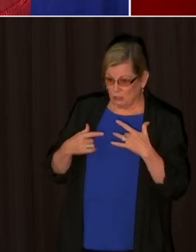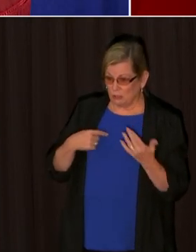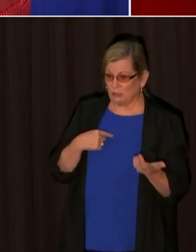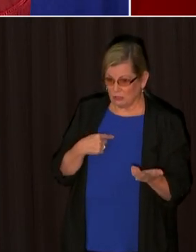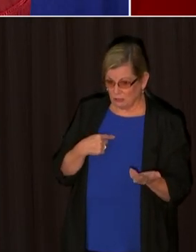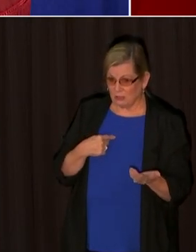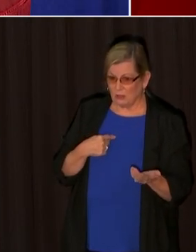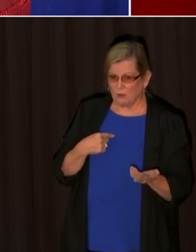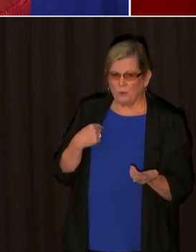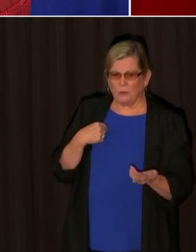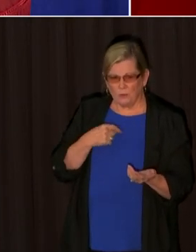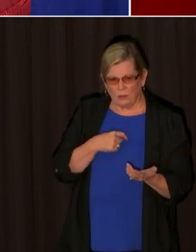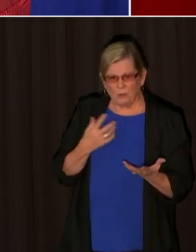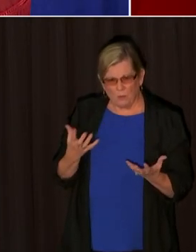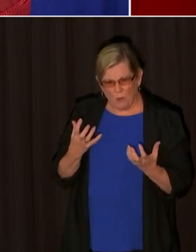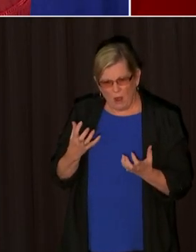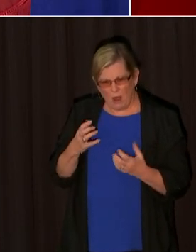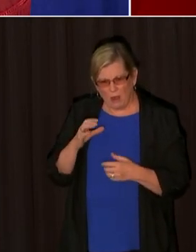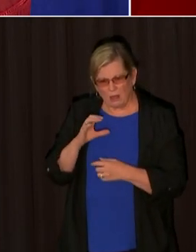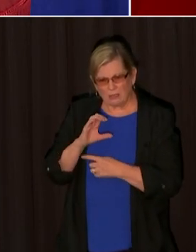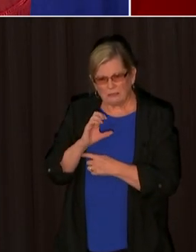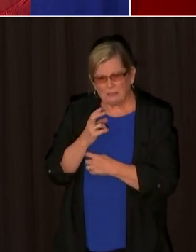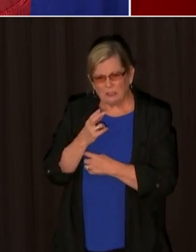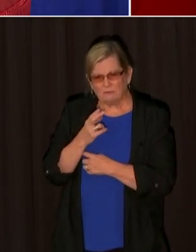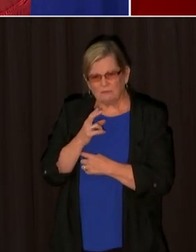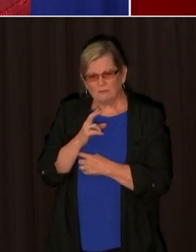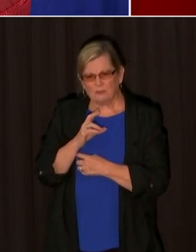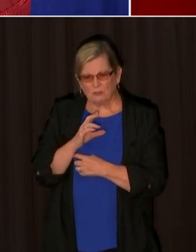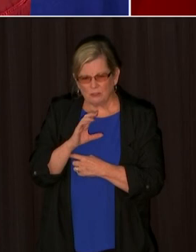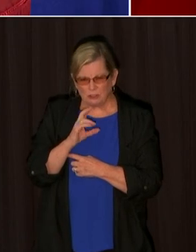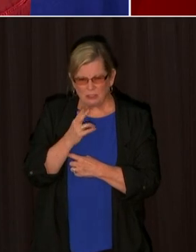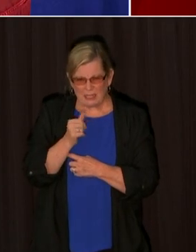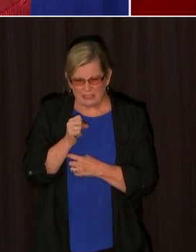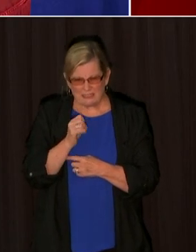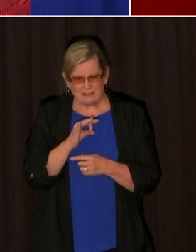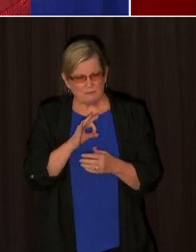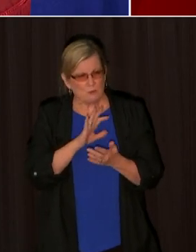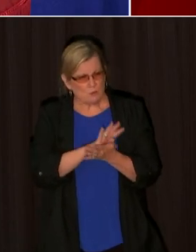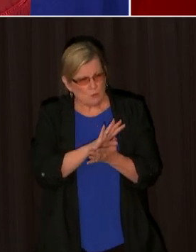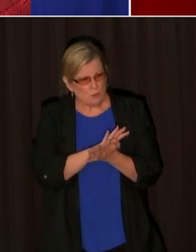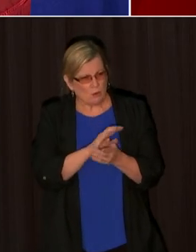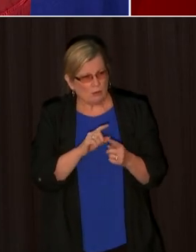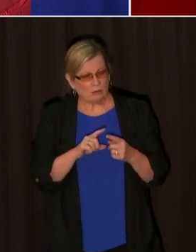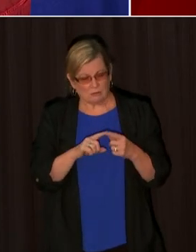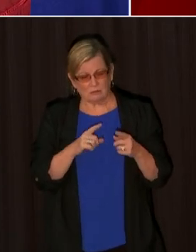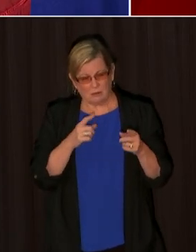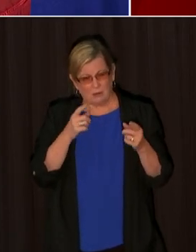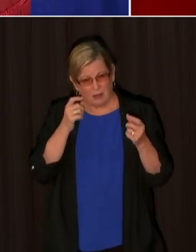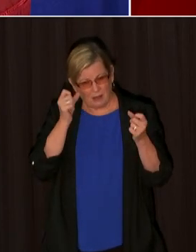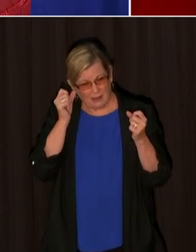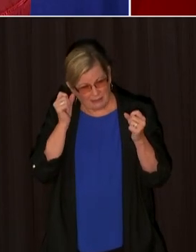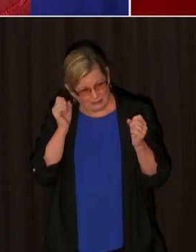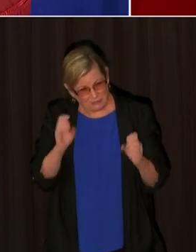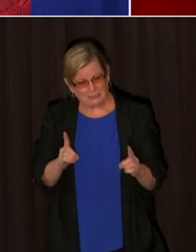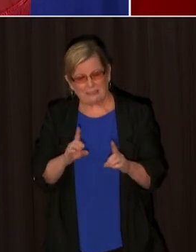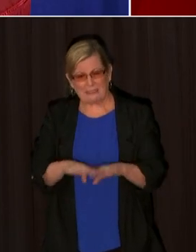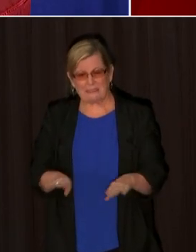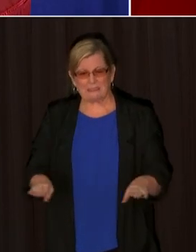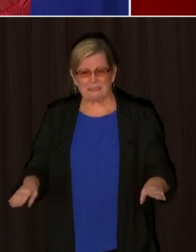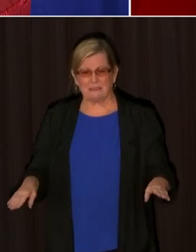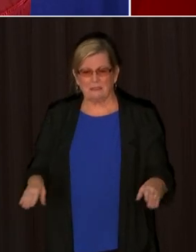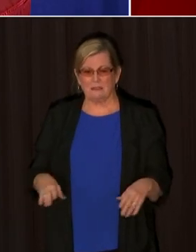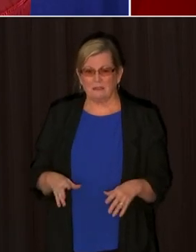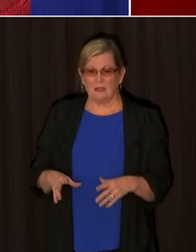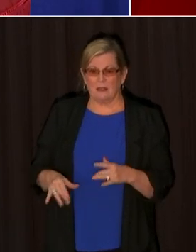we want the chancellor of schools focused on education. We want the chancellor of schools, who's now been added an